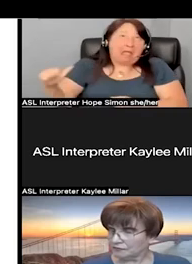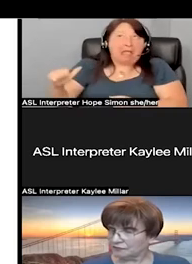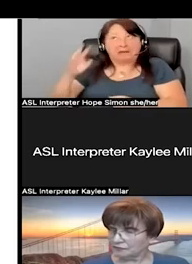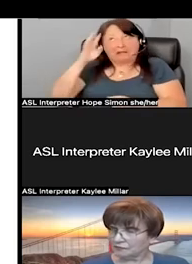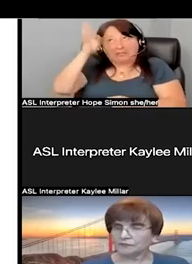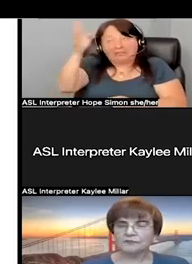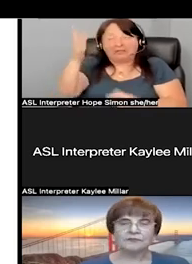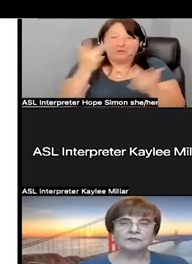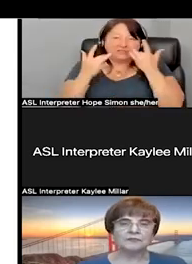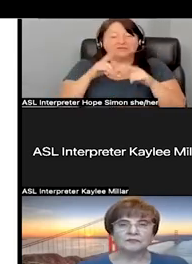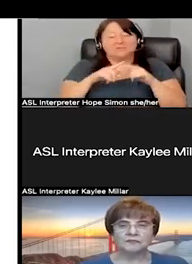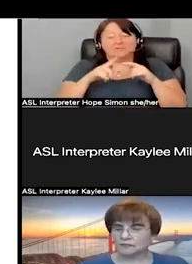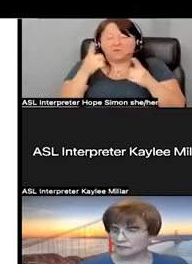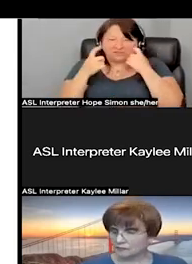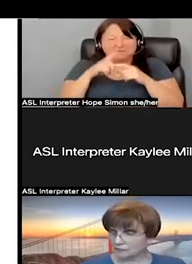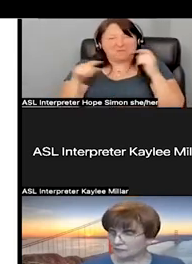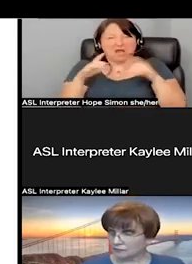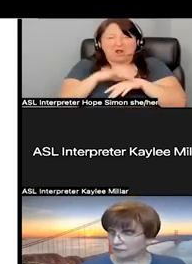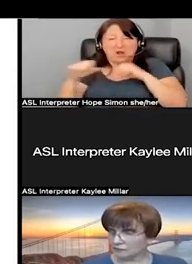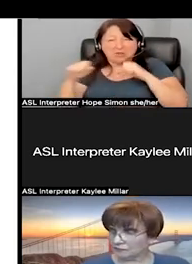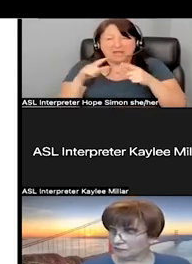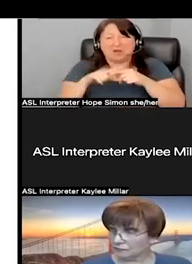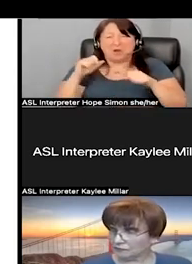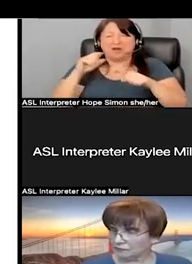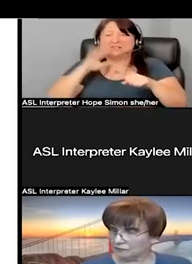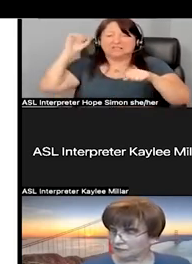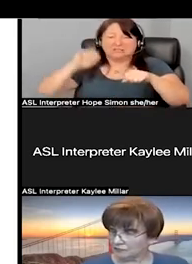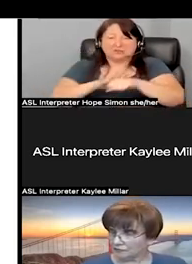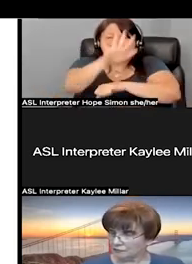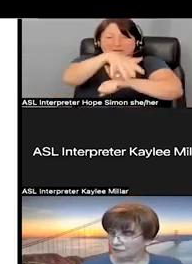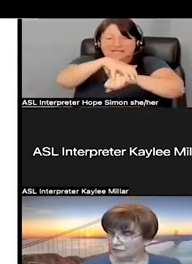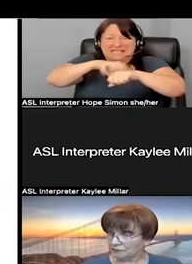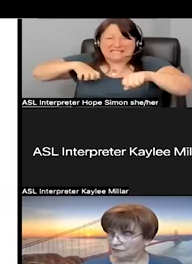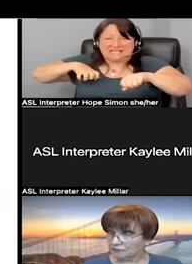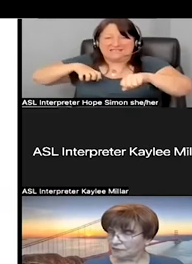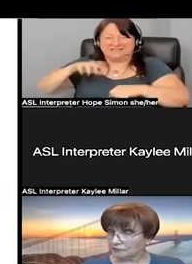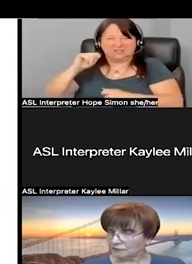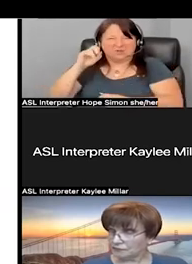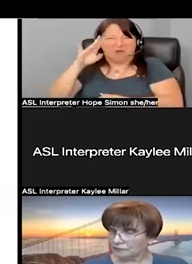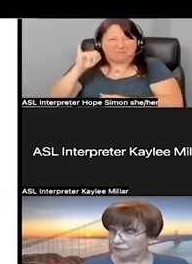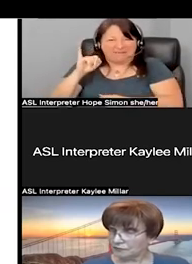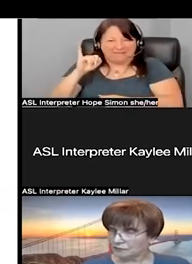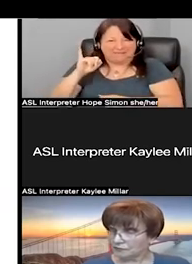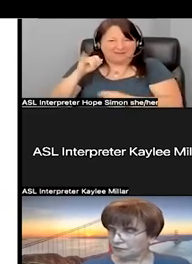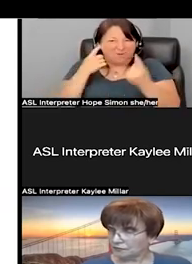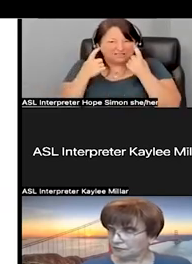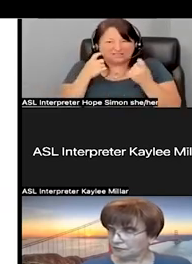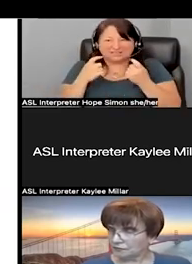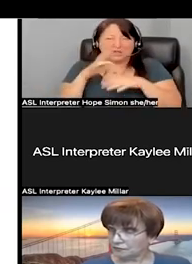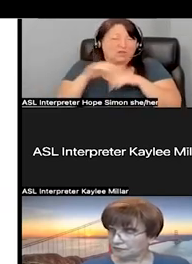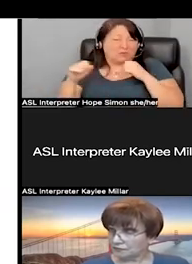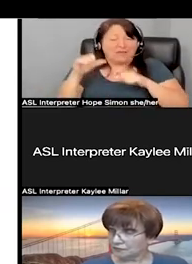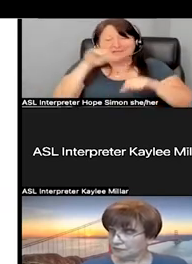tsunami related, if there's something that you've wondered about or you're kind of wondering about from an earthquake science,